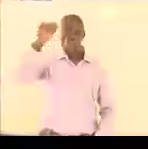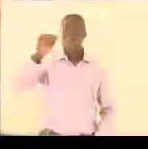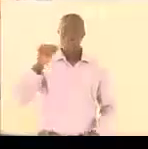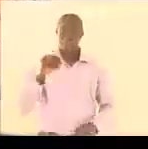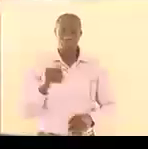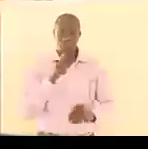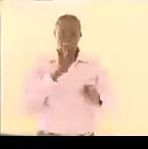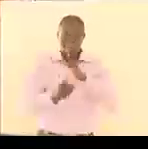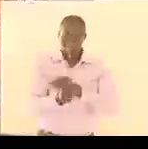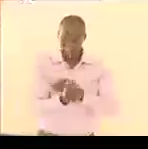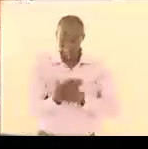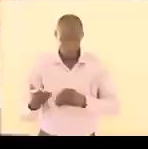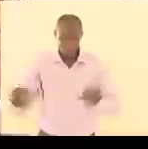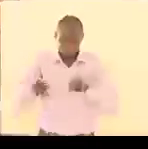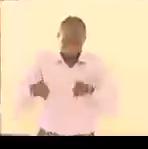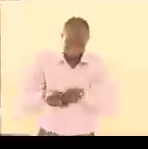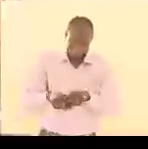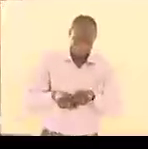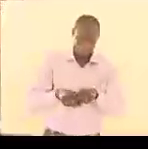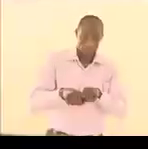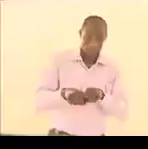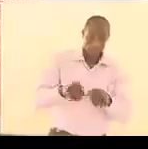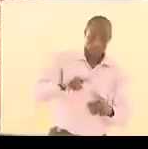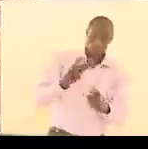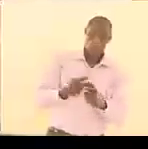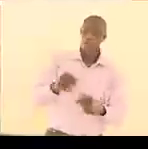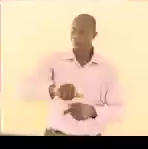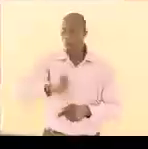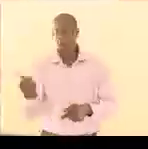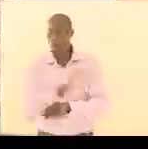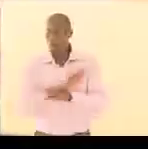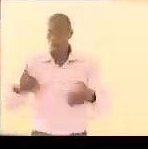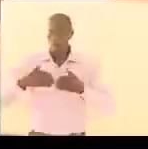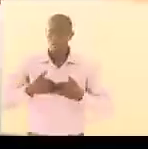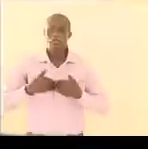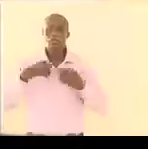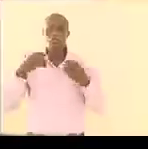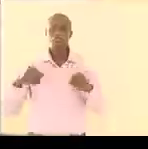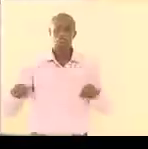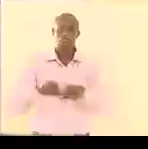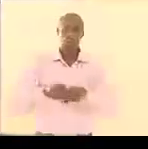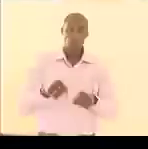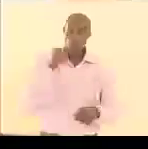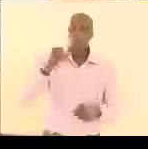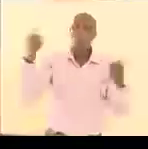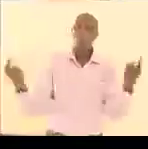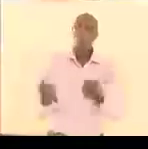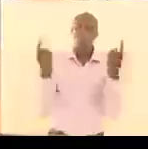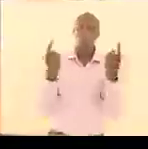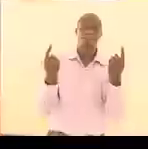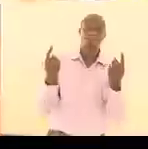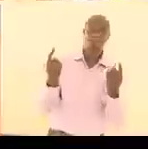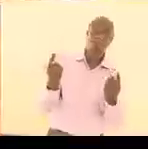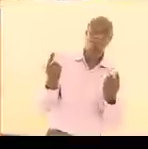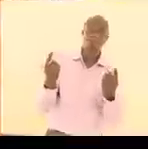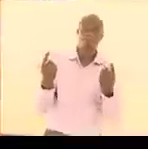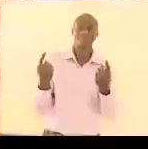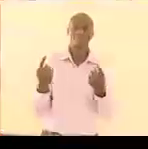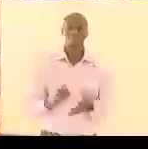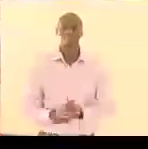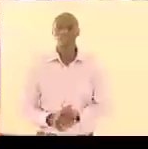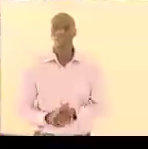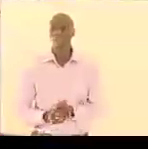Men hoarding plenty of pairs of shoes while others have no shoes is a sin.